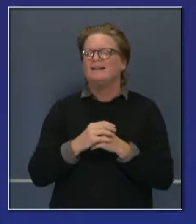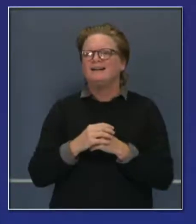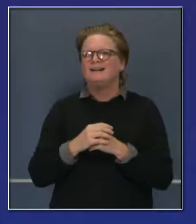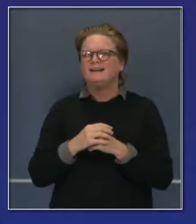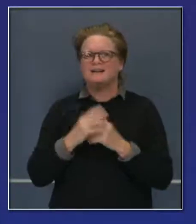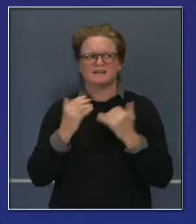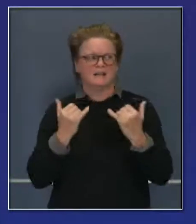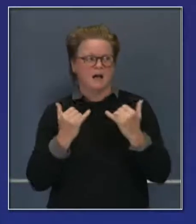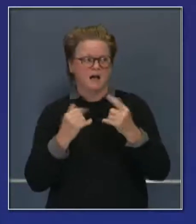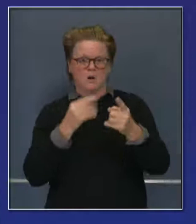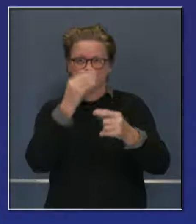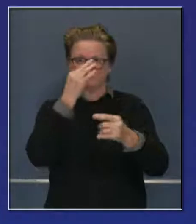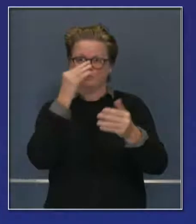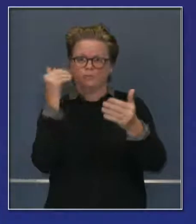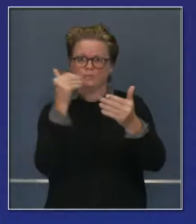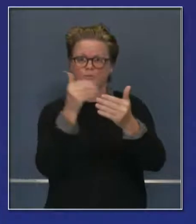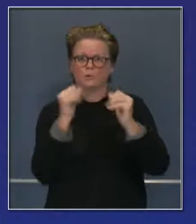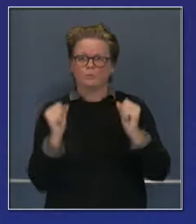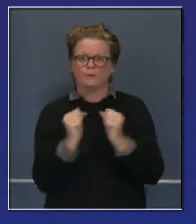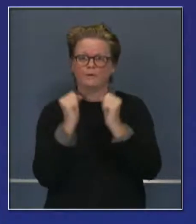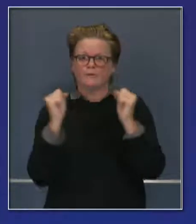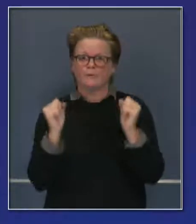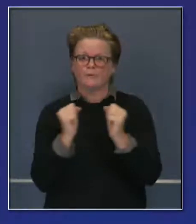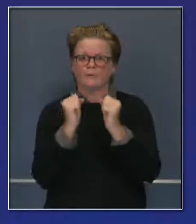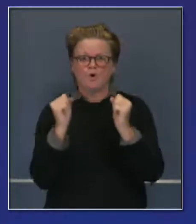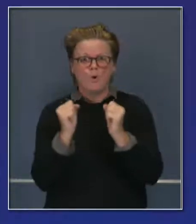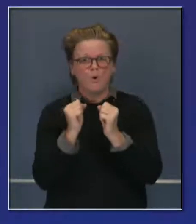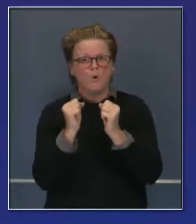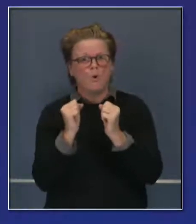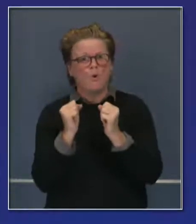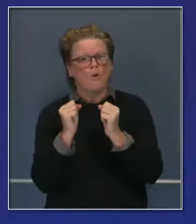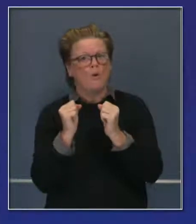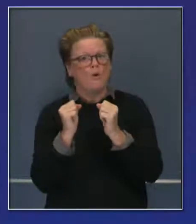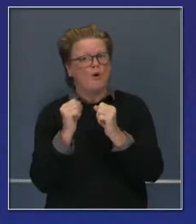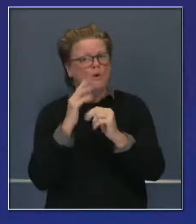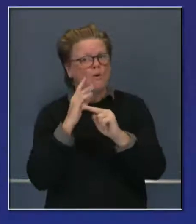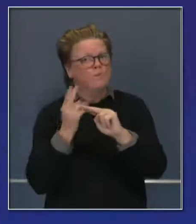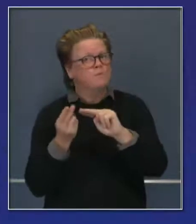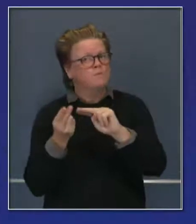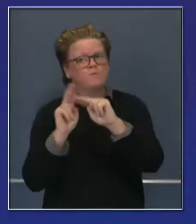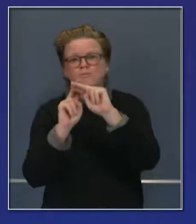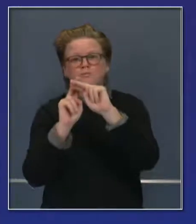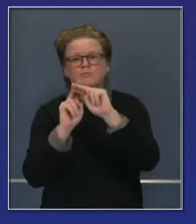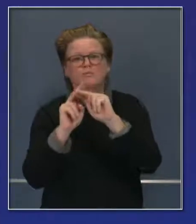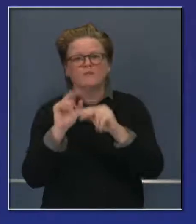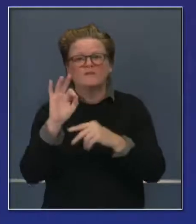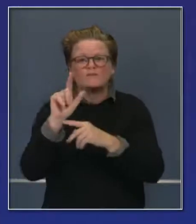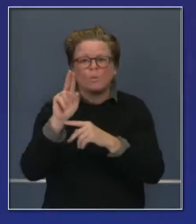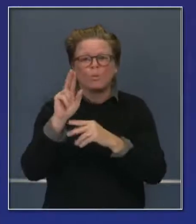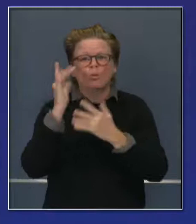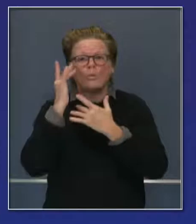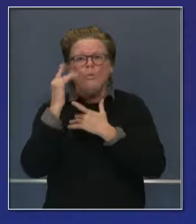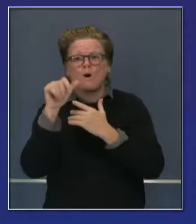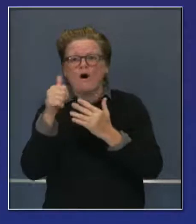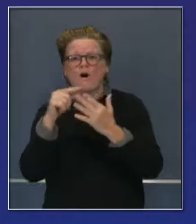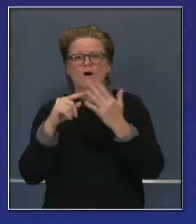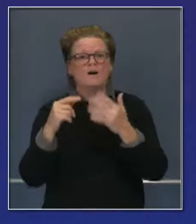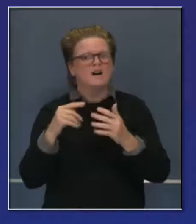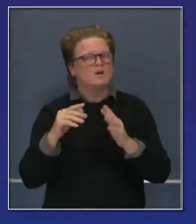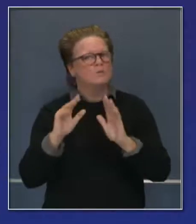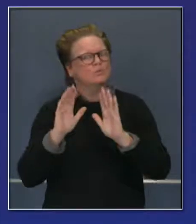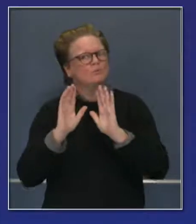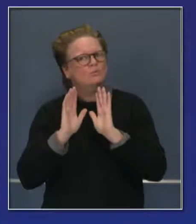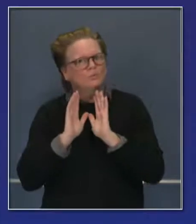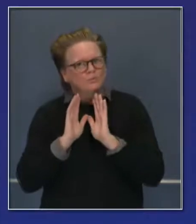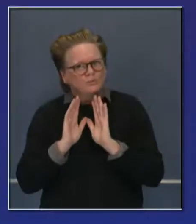is surprised by this. If you're even modest, cursory student of history, you'll look at the pandemic in 1918